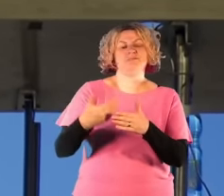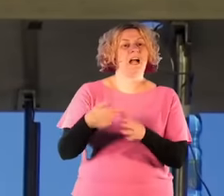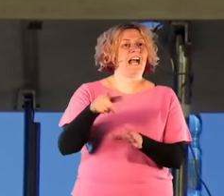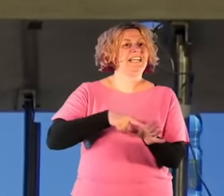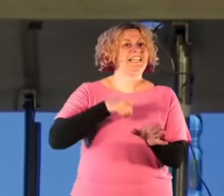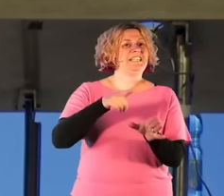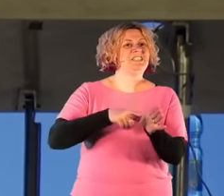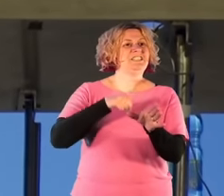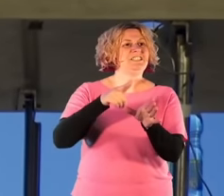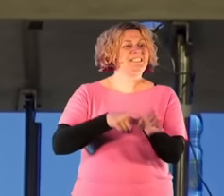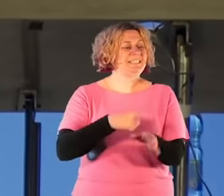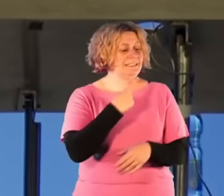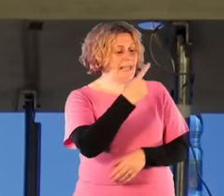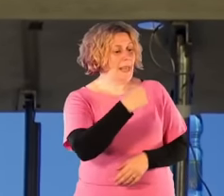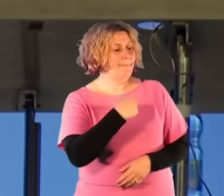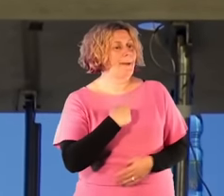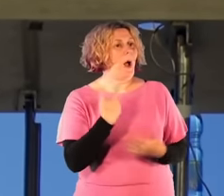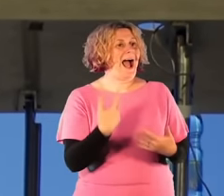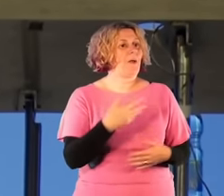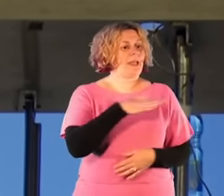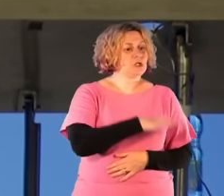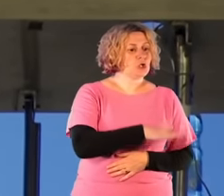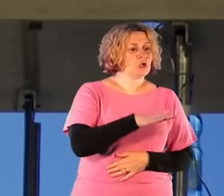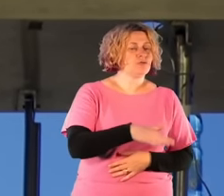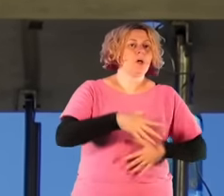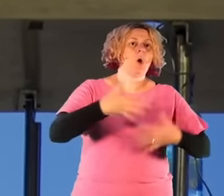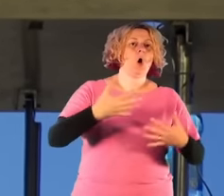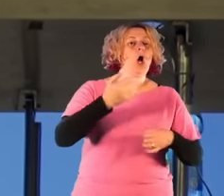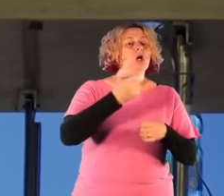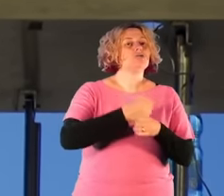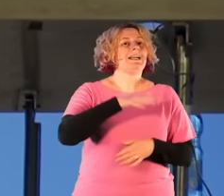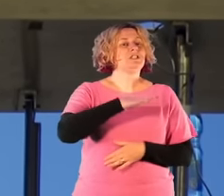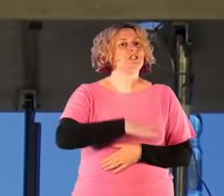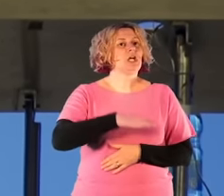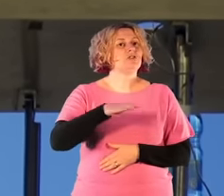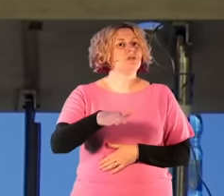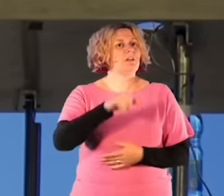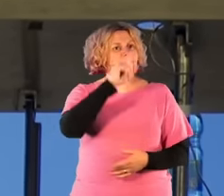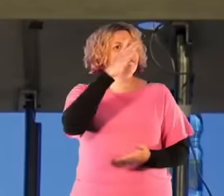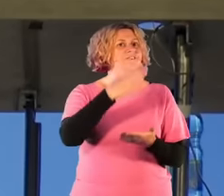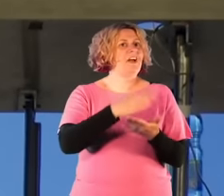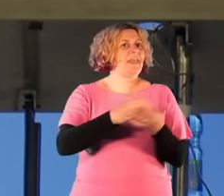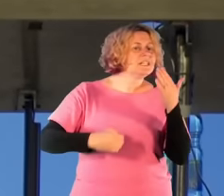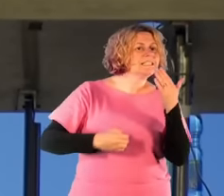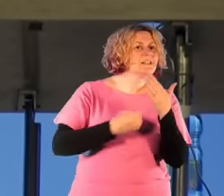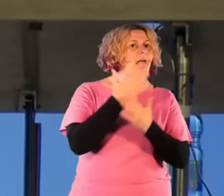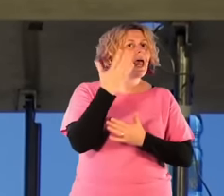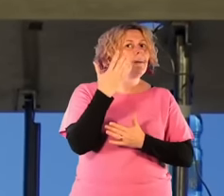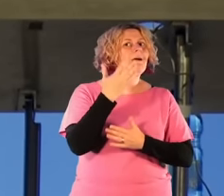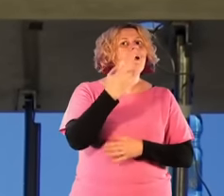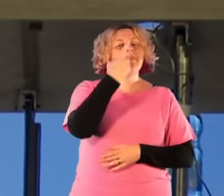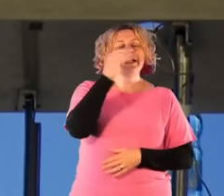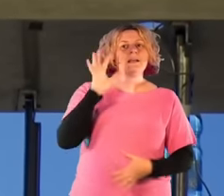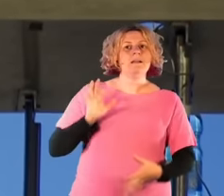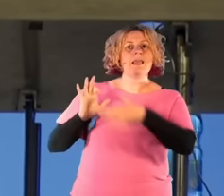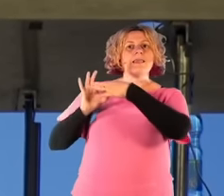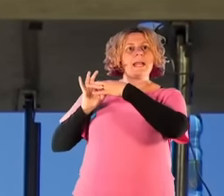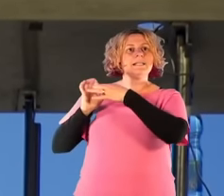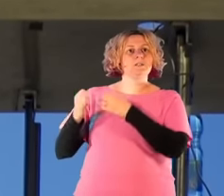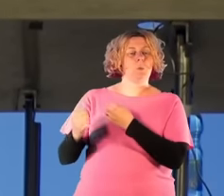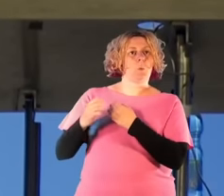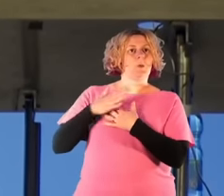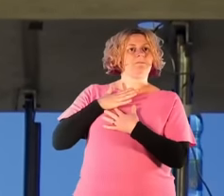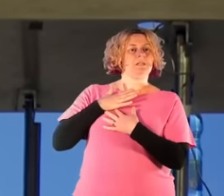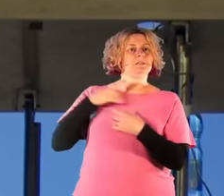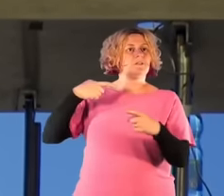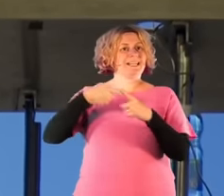getting on in the faith now, and how they can trace that back to some of the influence that Keswick has had on them when they were younger. And it's a real delight to share